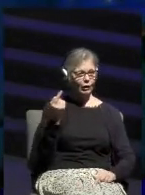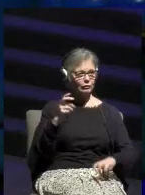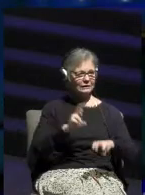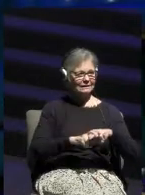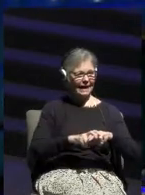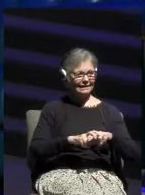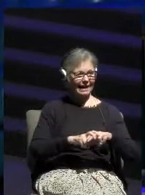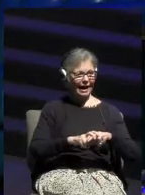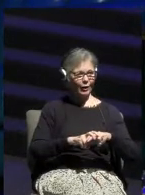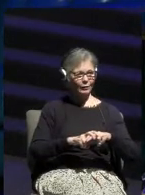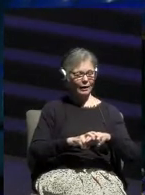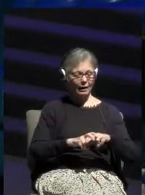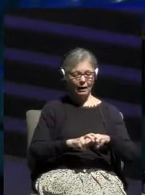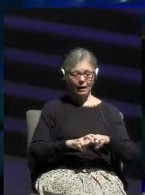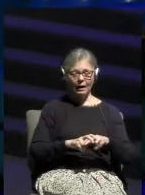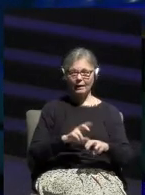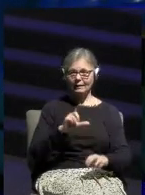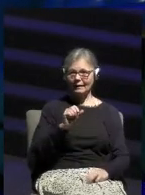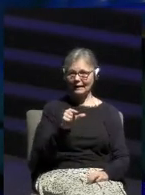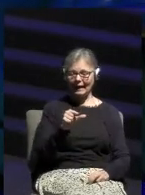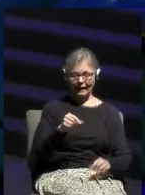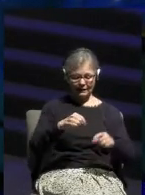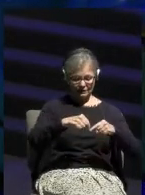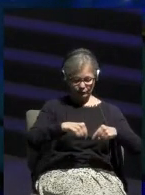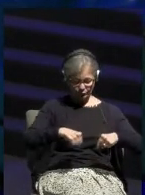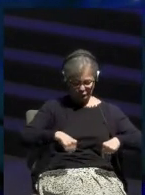down on that chair, and some of them back legs.